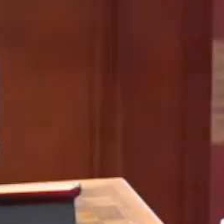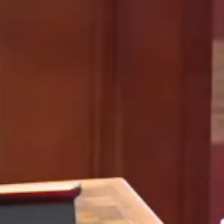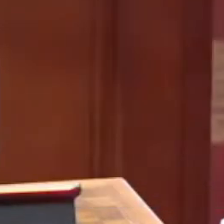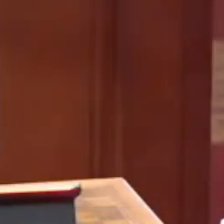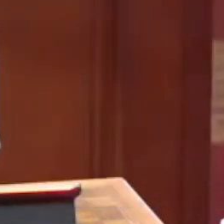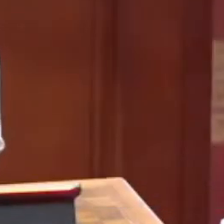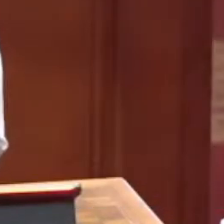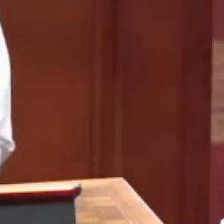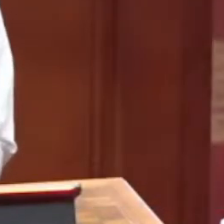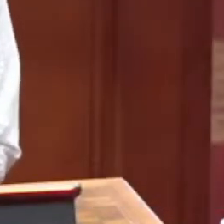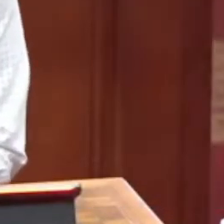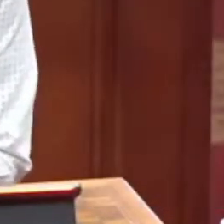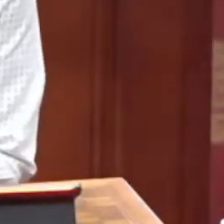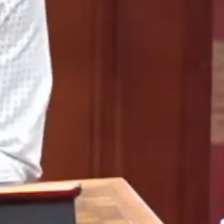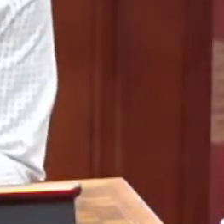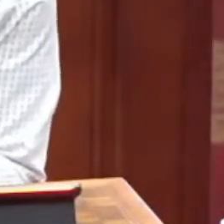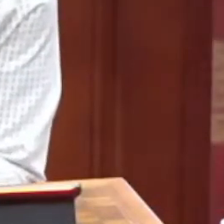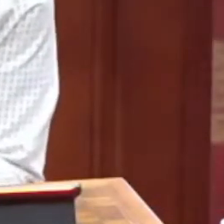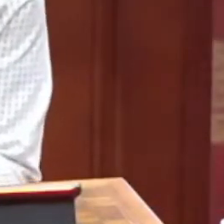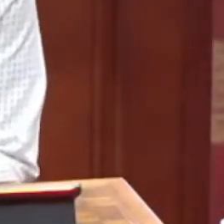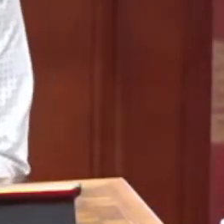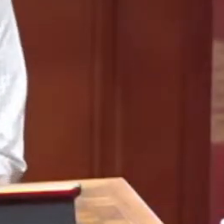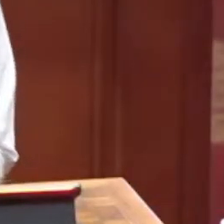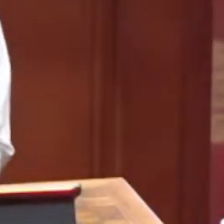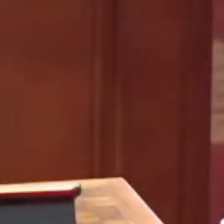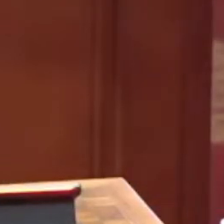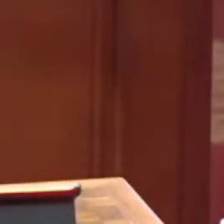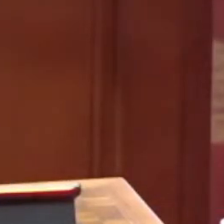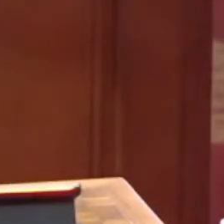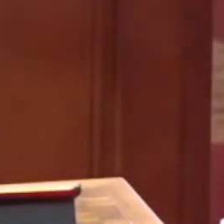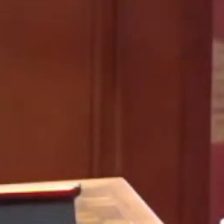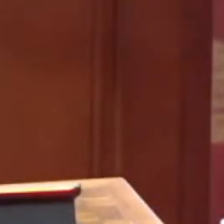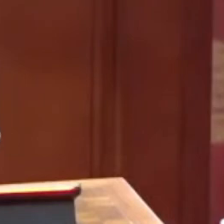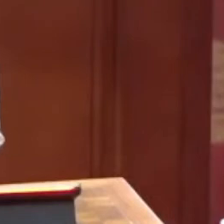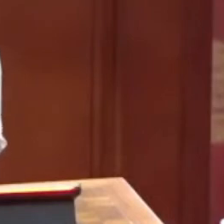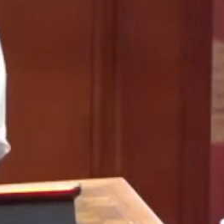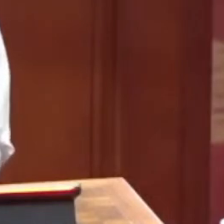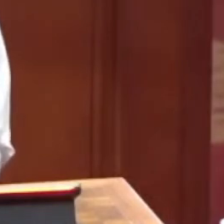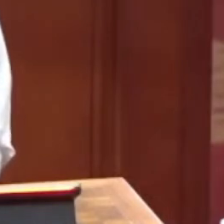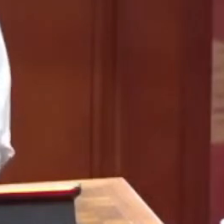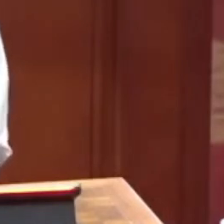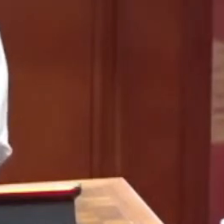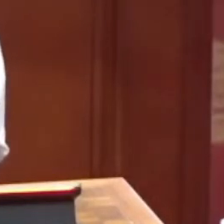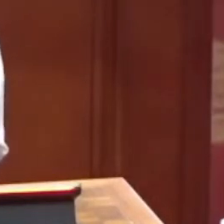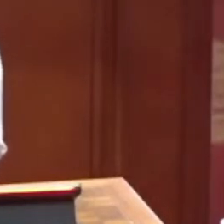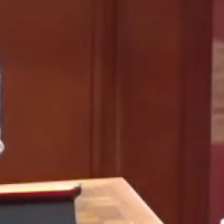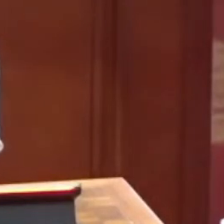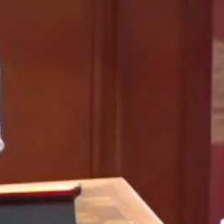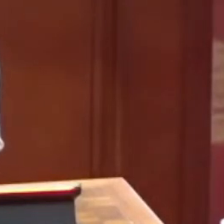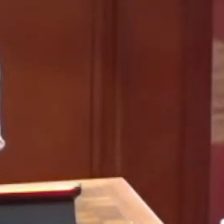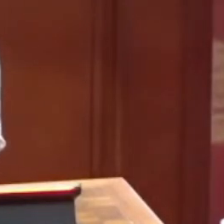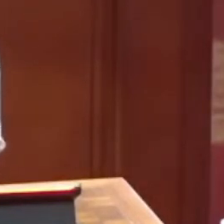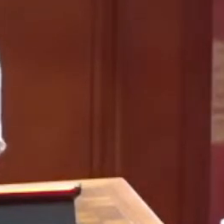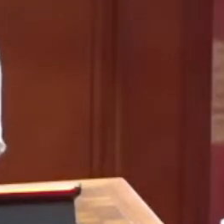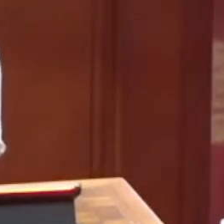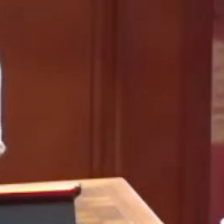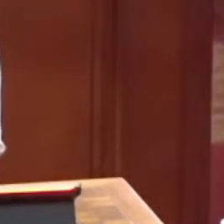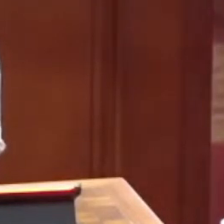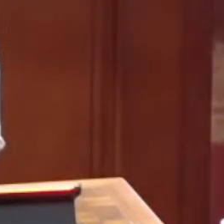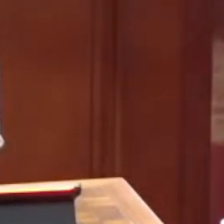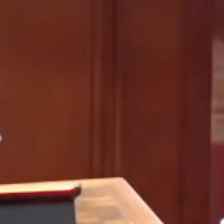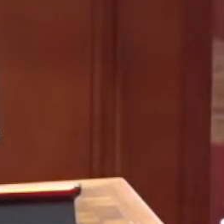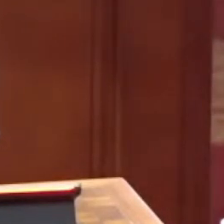commitment basis of a surplus, Mr. Speaker, of 8.8 billion Ghana cedis, 1.1% of